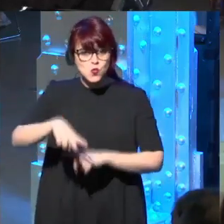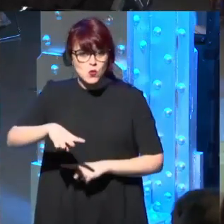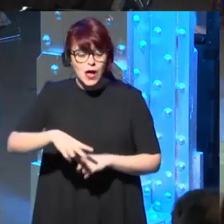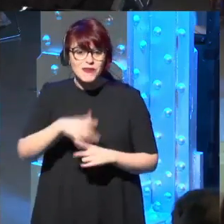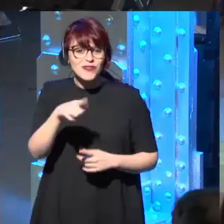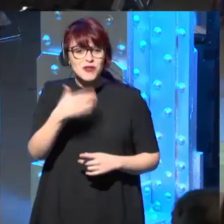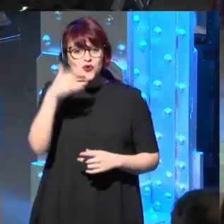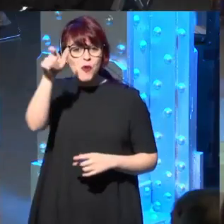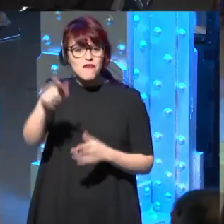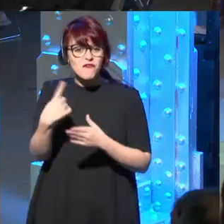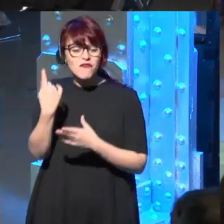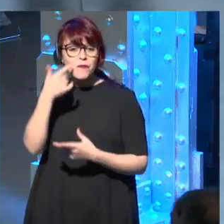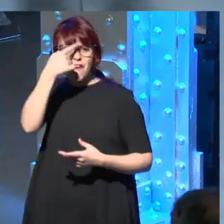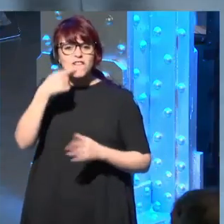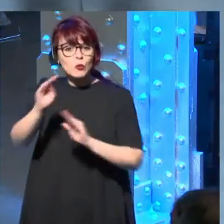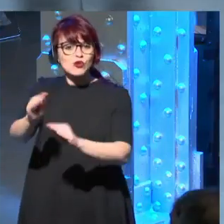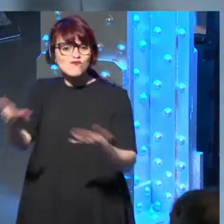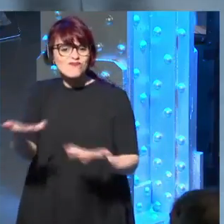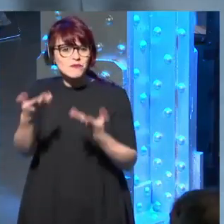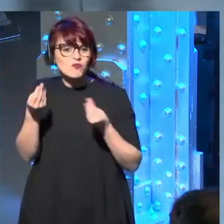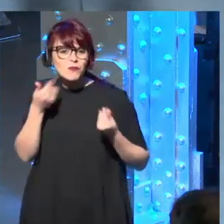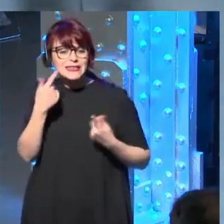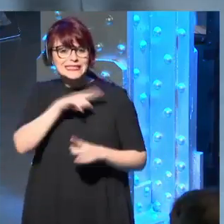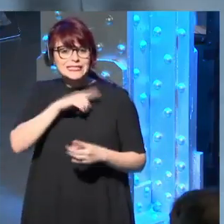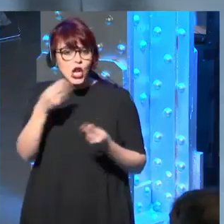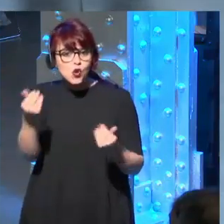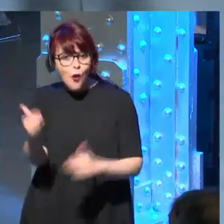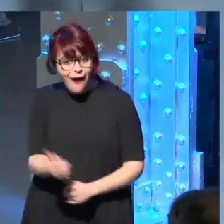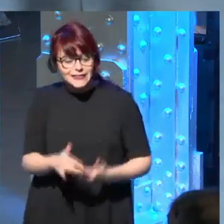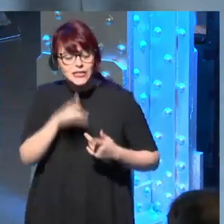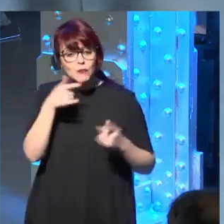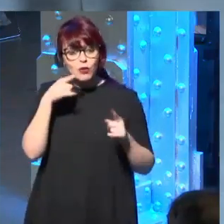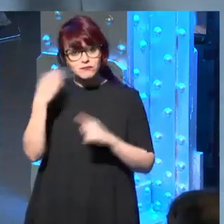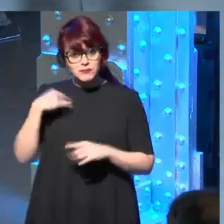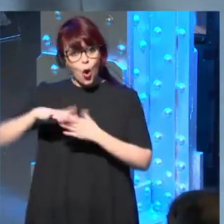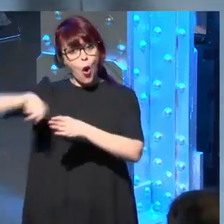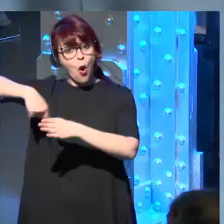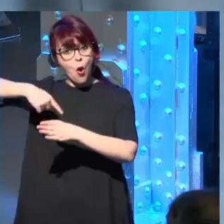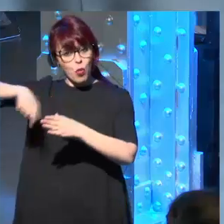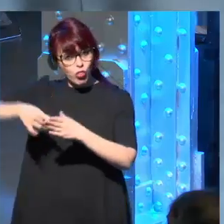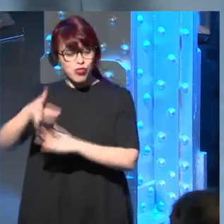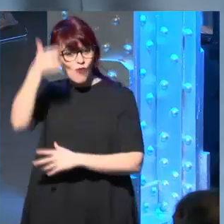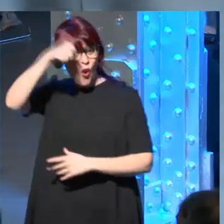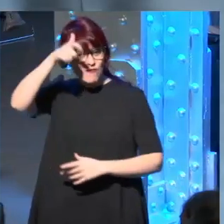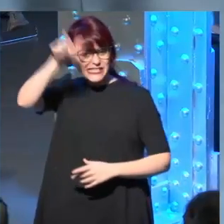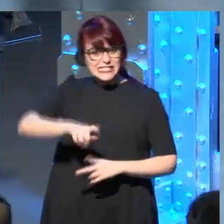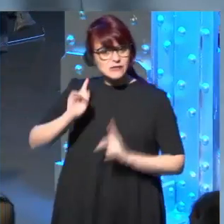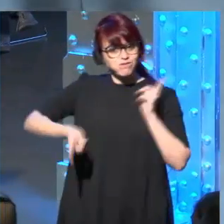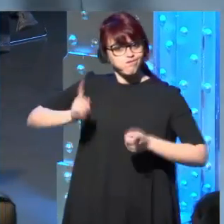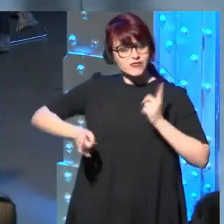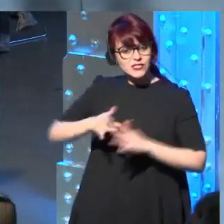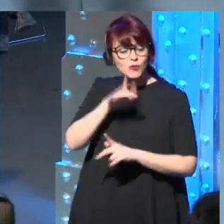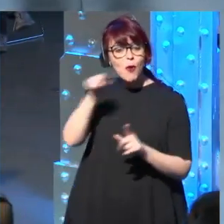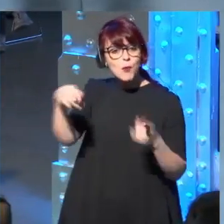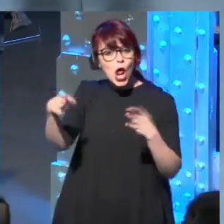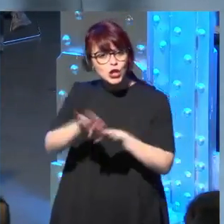this close friend-like father was also absent. So I begin to think about fathers and sons, which